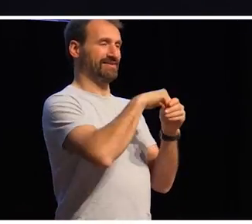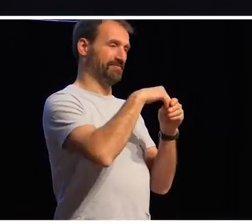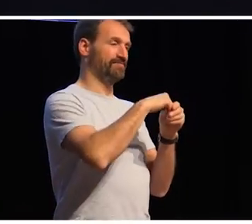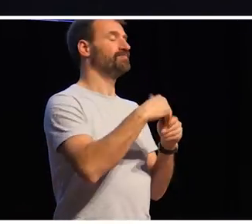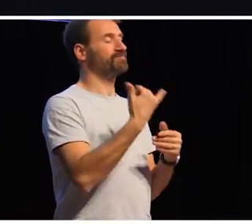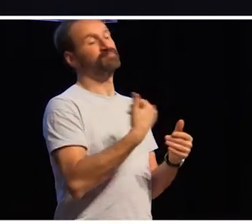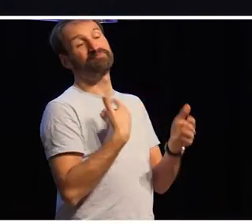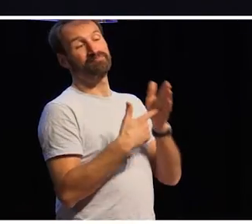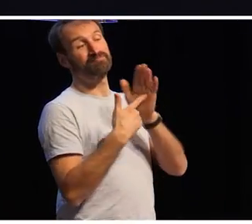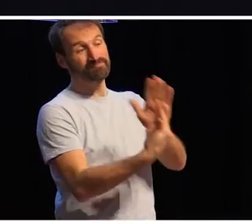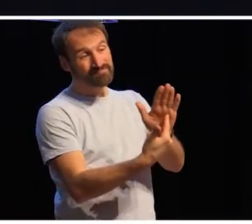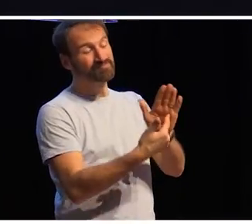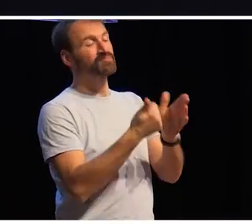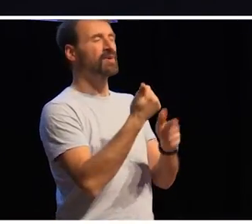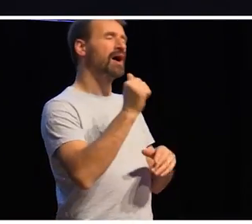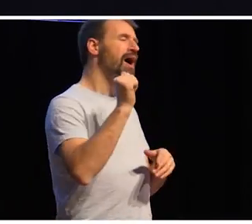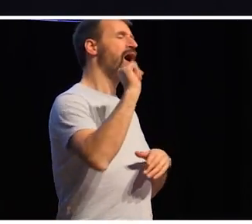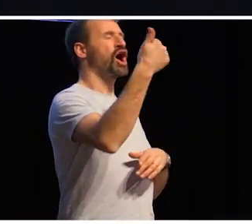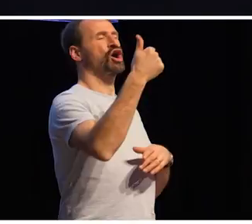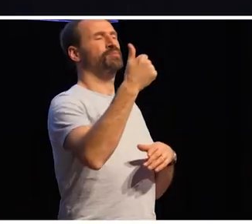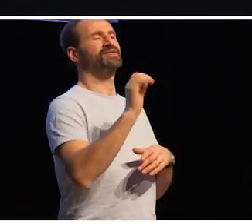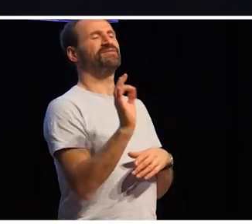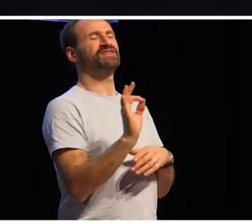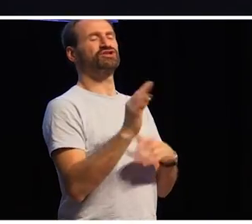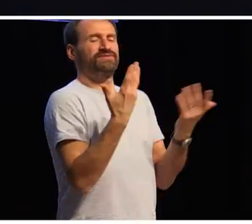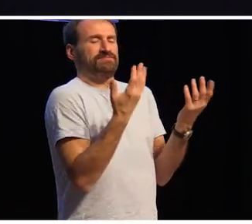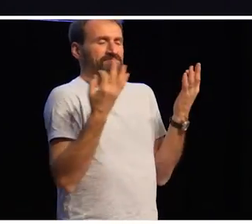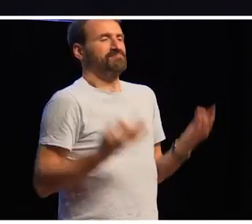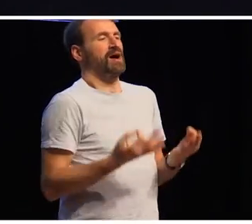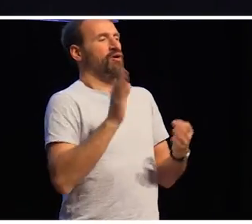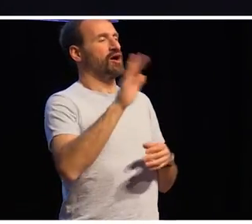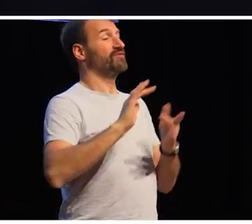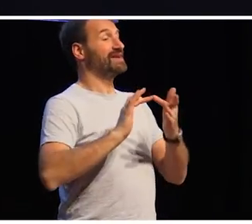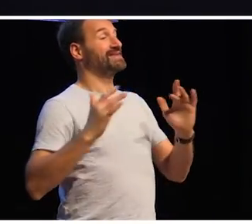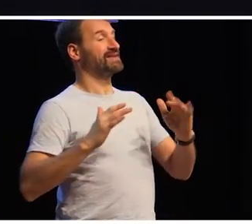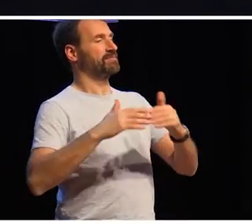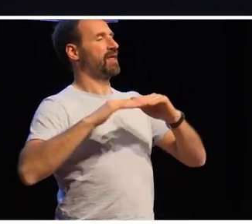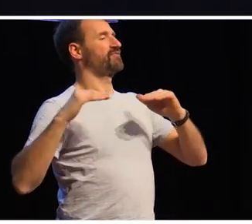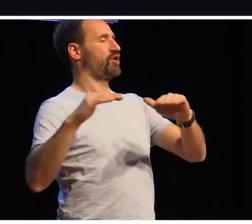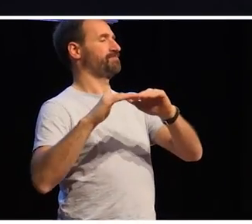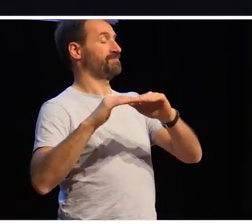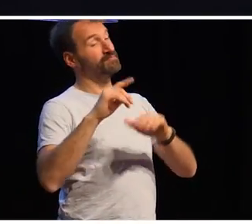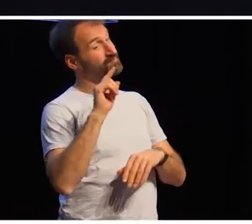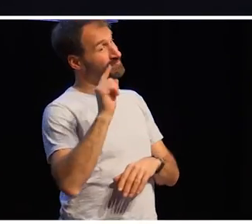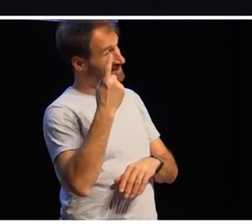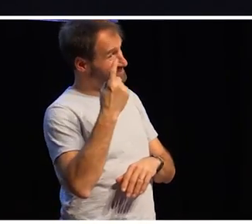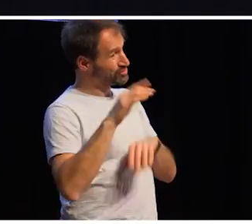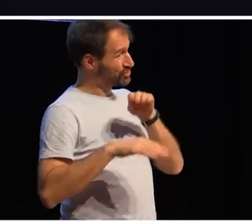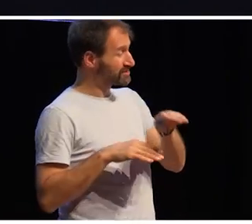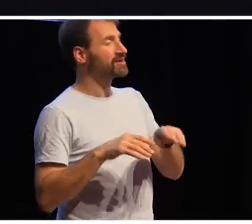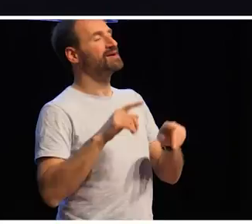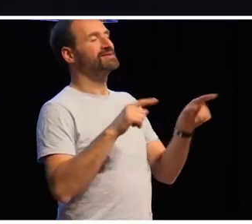an internet platform needs. The first step is to connect the sensor.